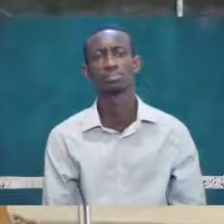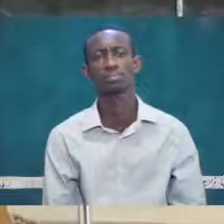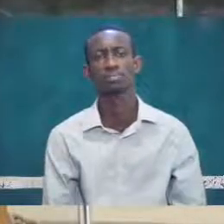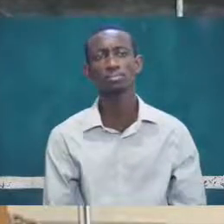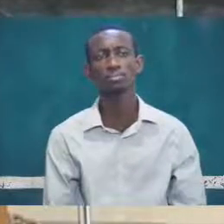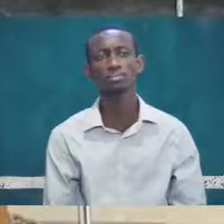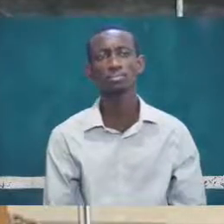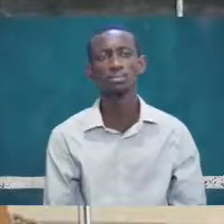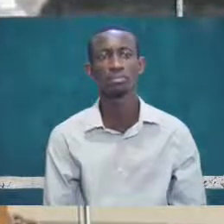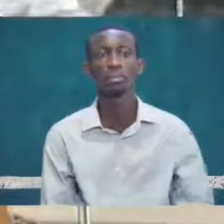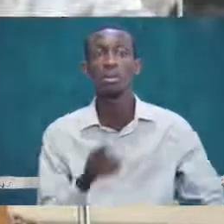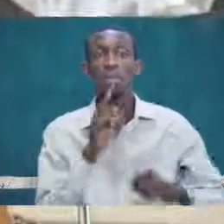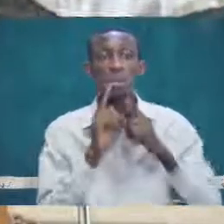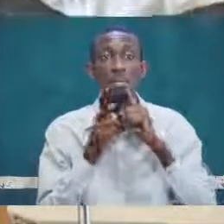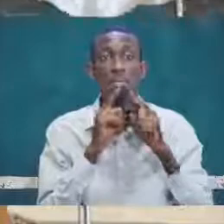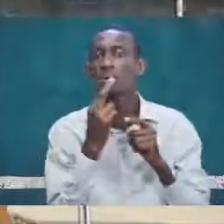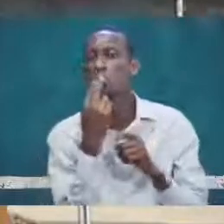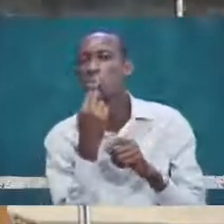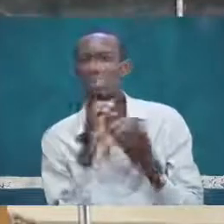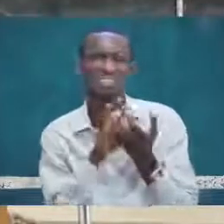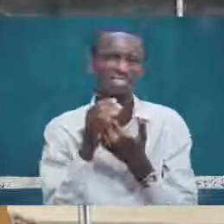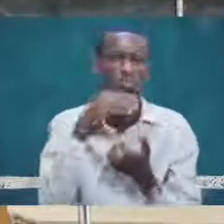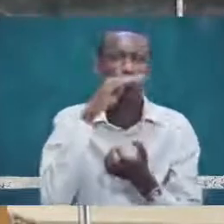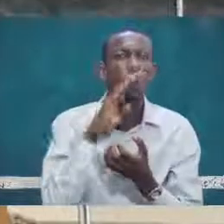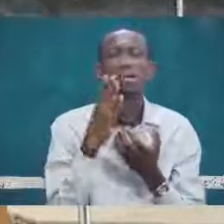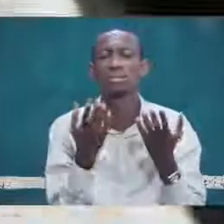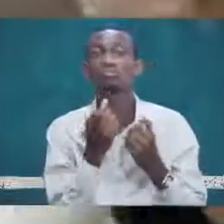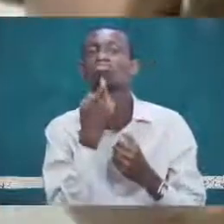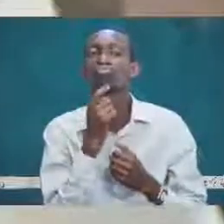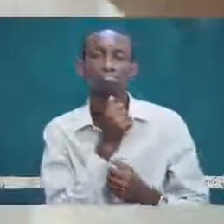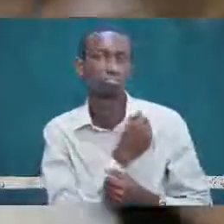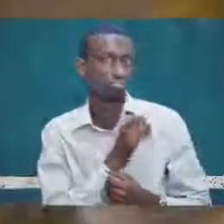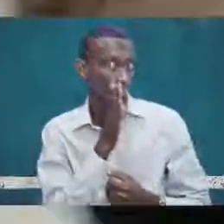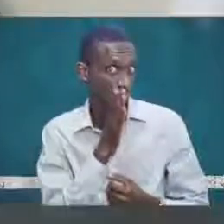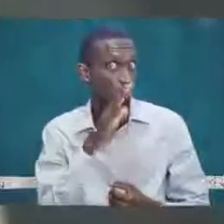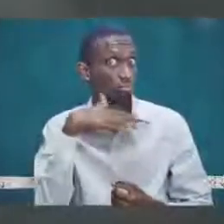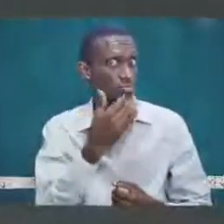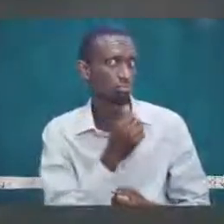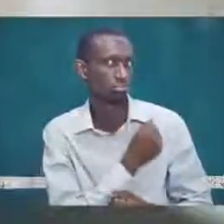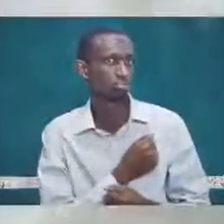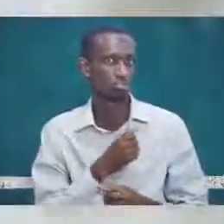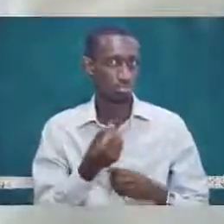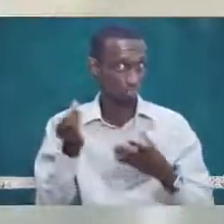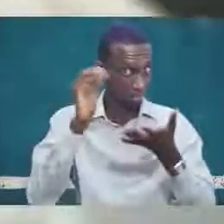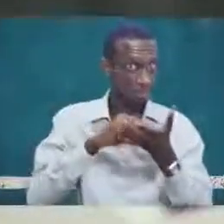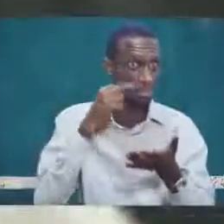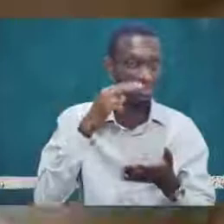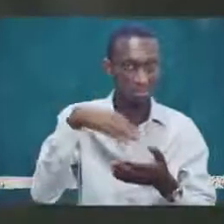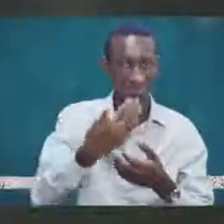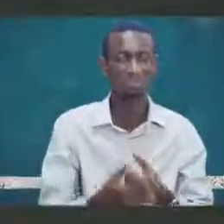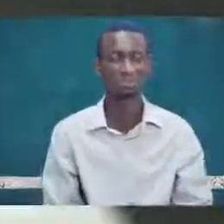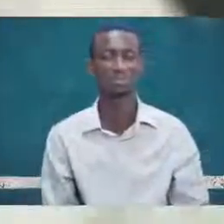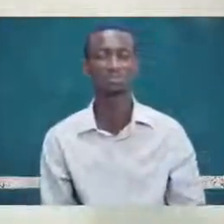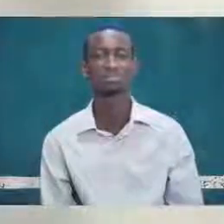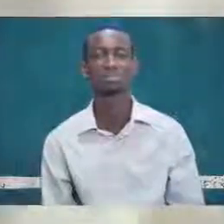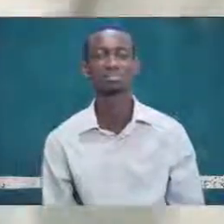Reddish brown, which is there. So we have to wait and see. Maybe we'll come back to it again and see what is